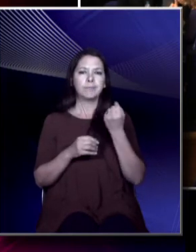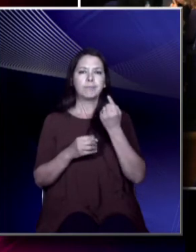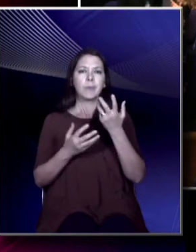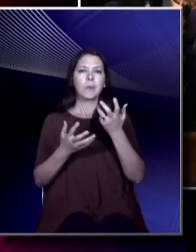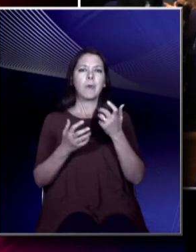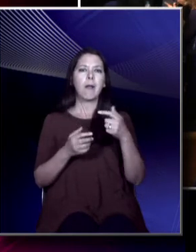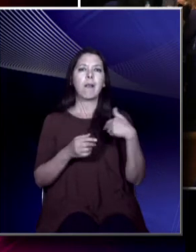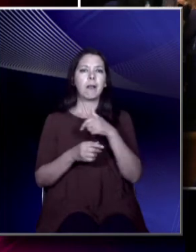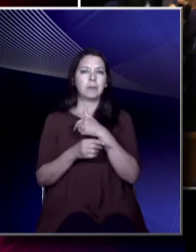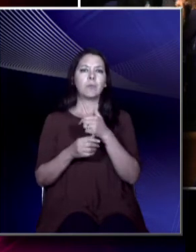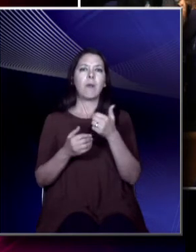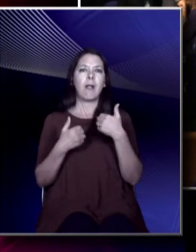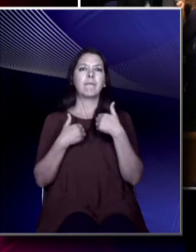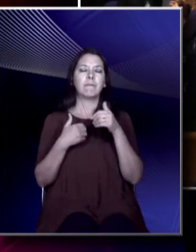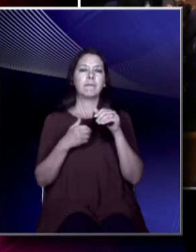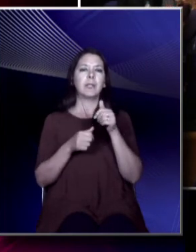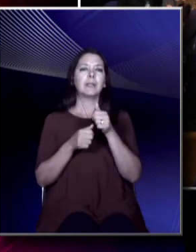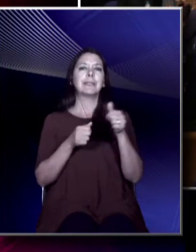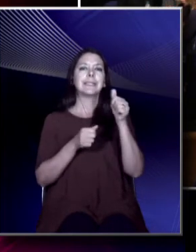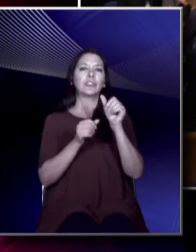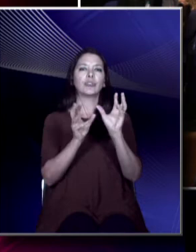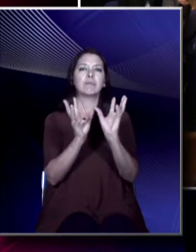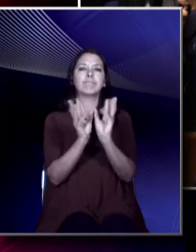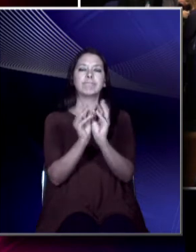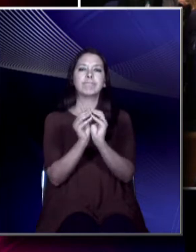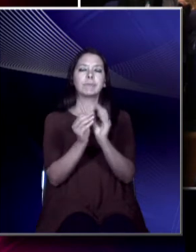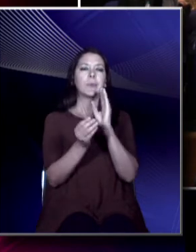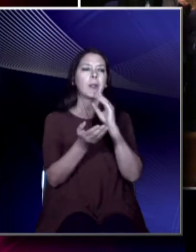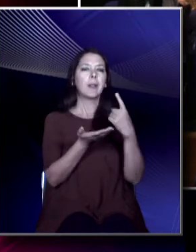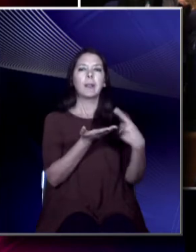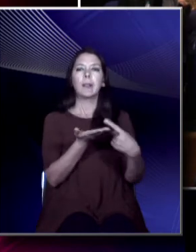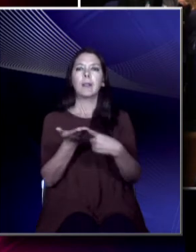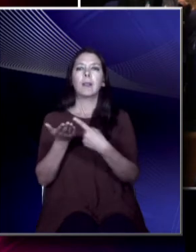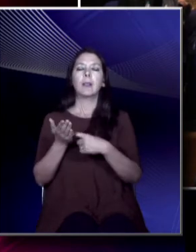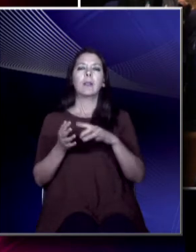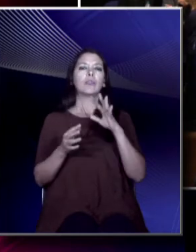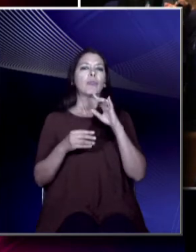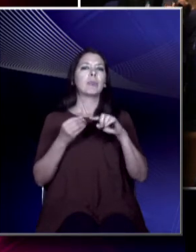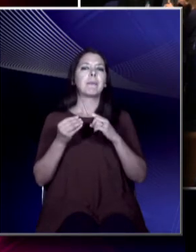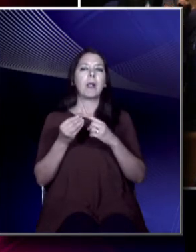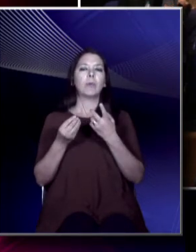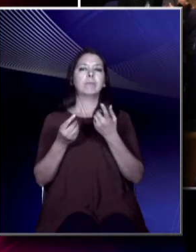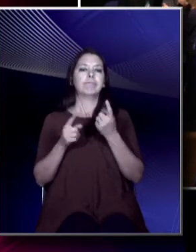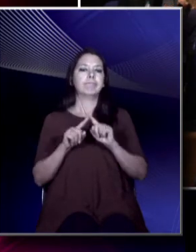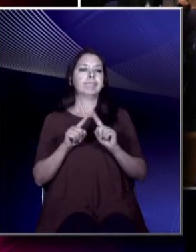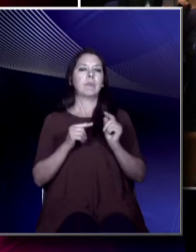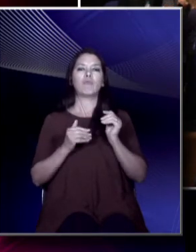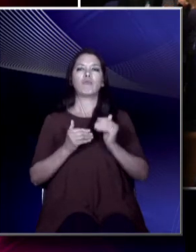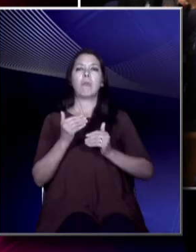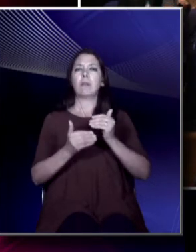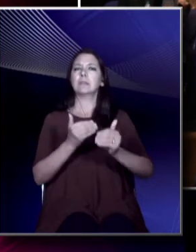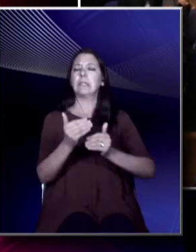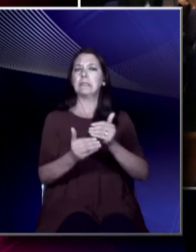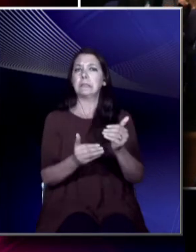e-session to have a conversation about some processes.